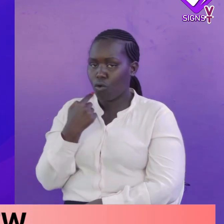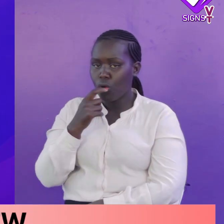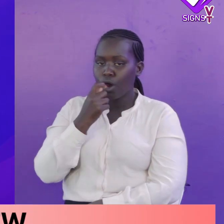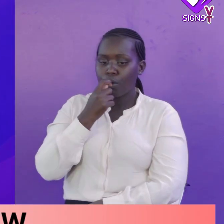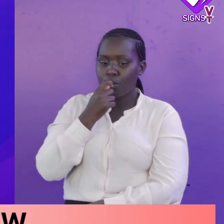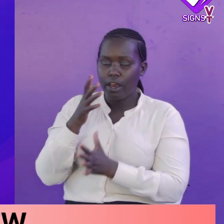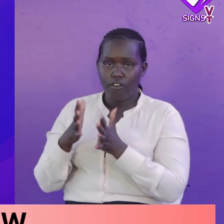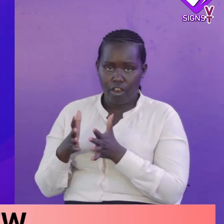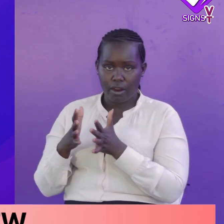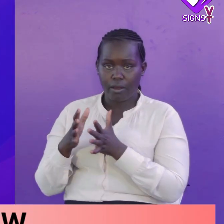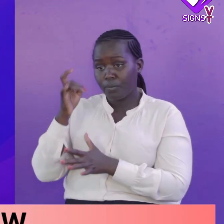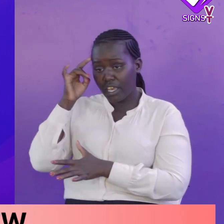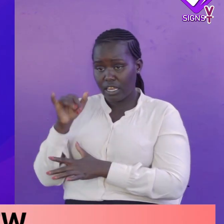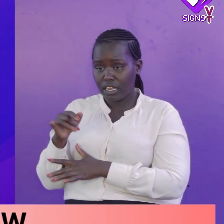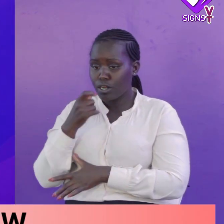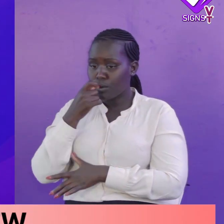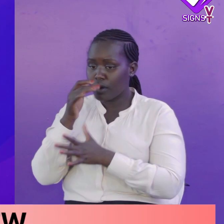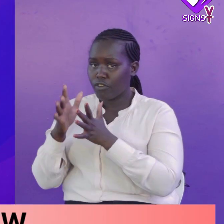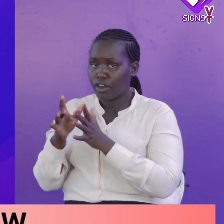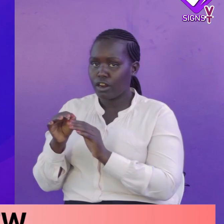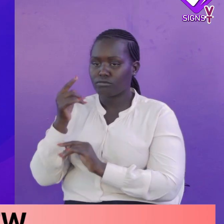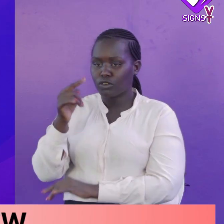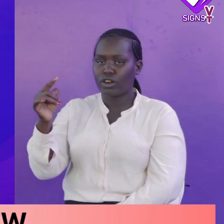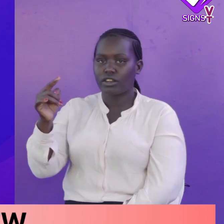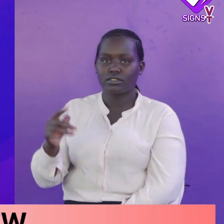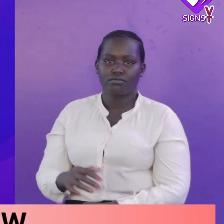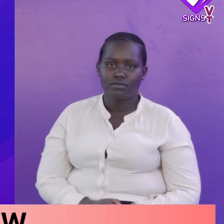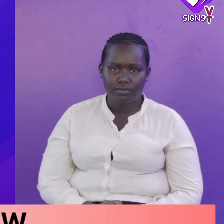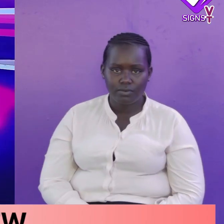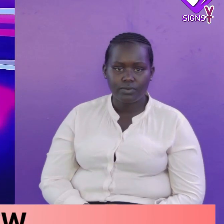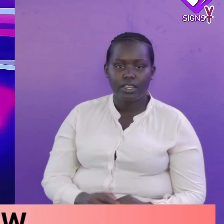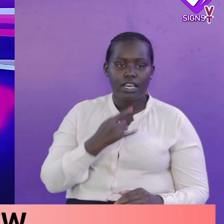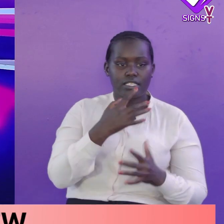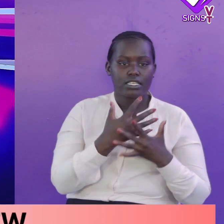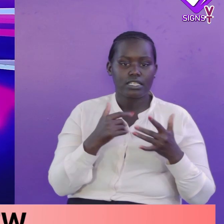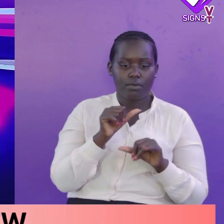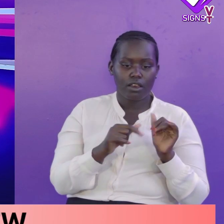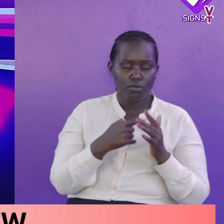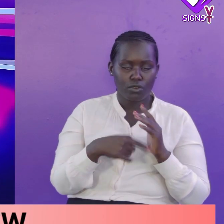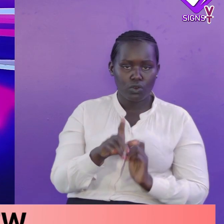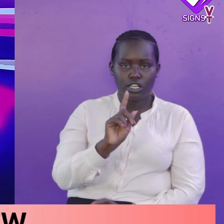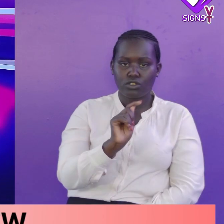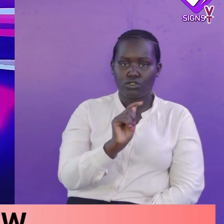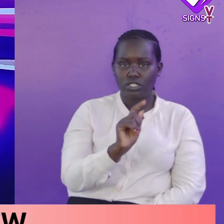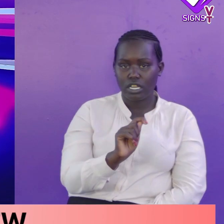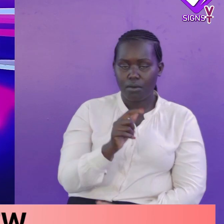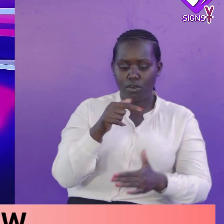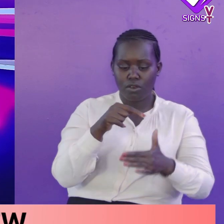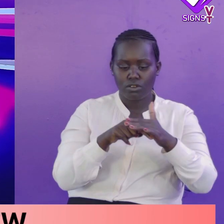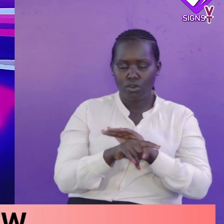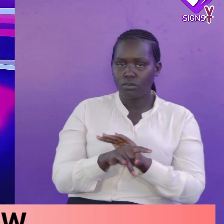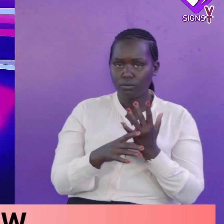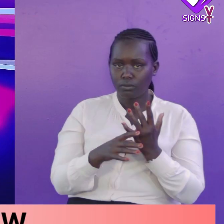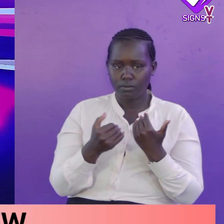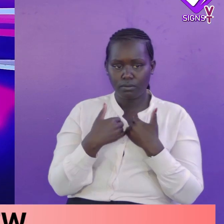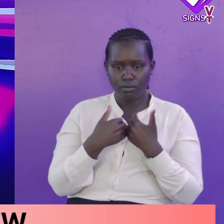that referee was correct. Yeah. Yeah. And say something about the Tottenham's squad. They really have